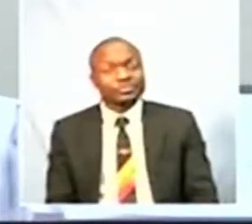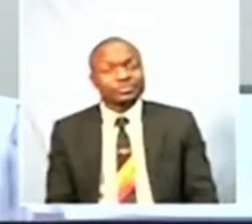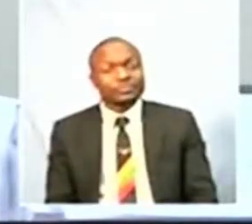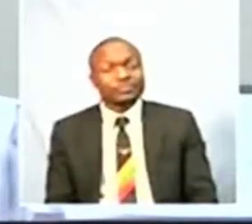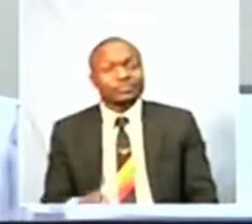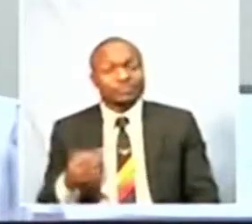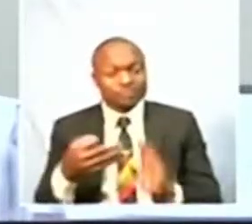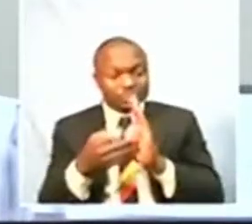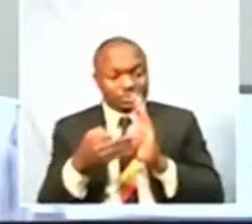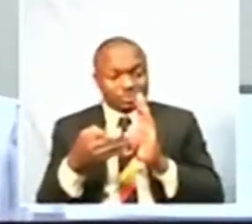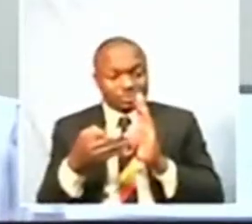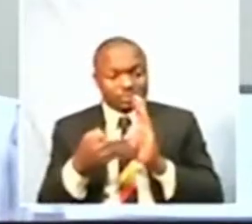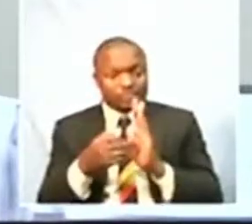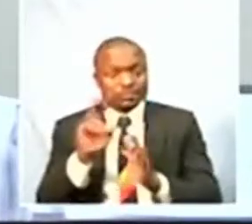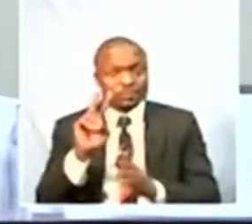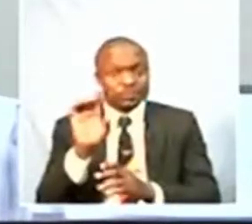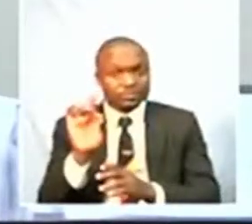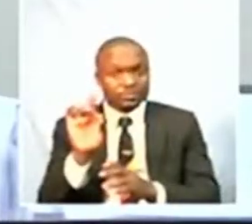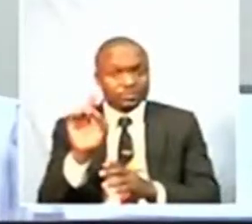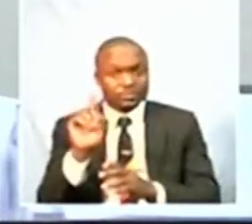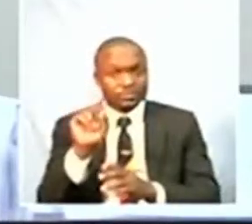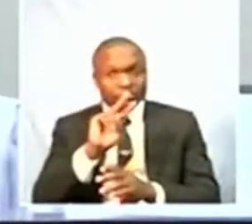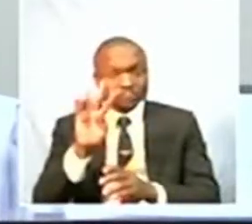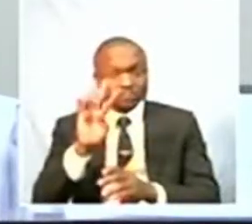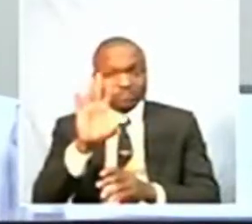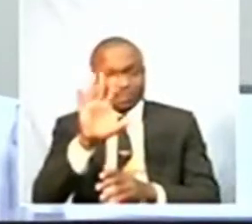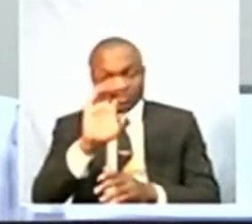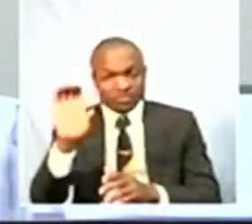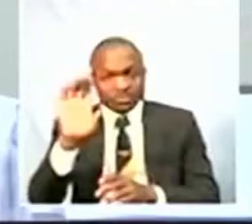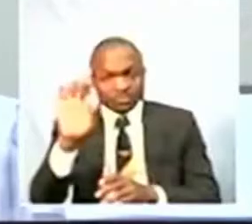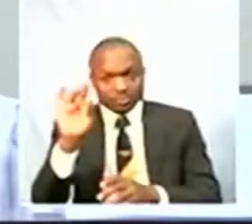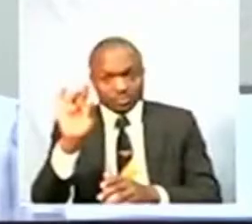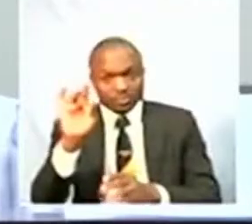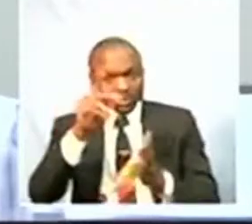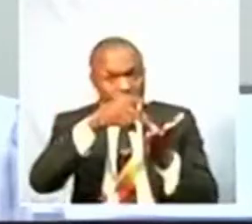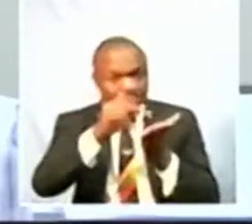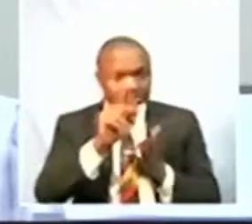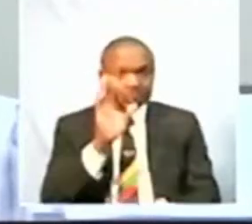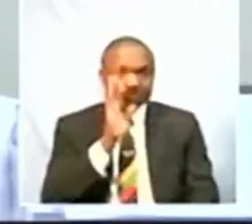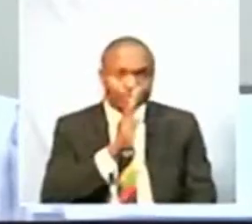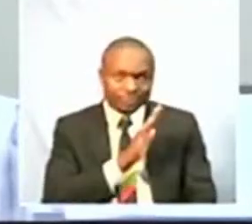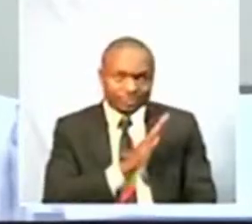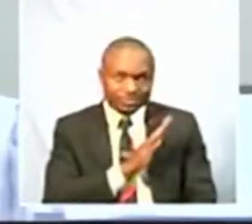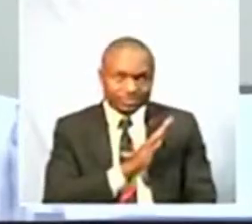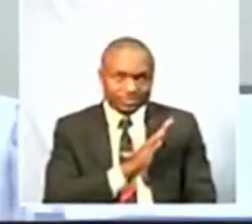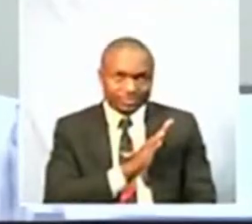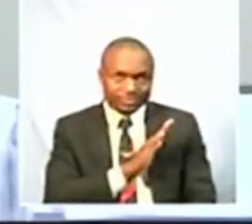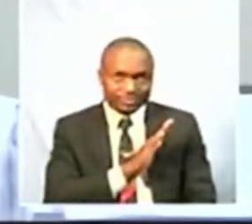at February 28, 2024, amounts totaling 518 were paid.